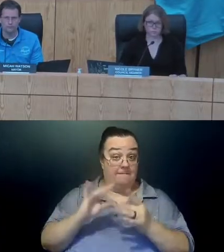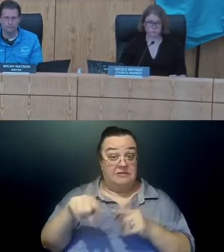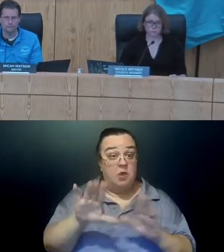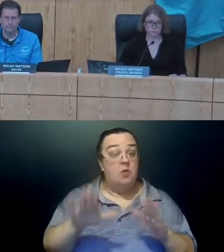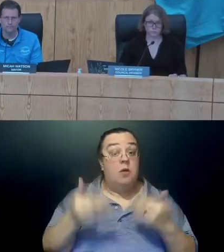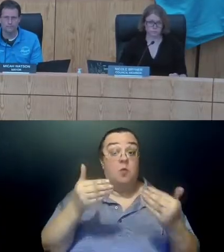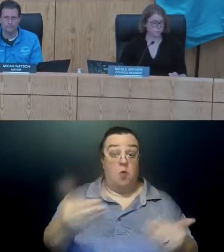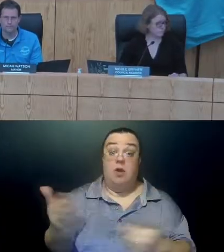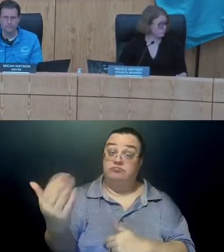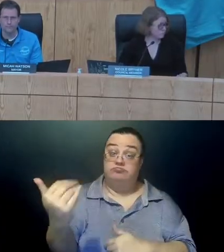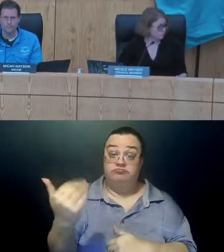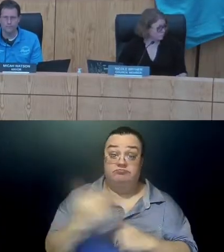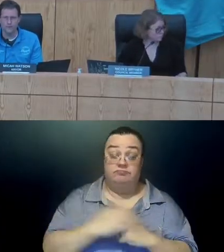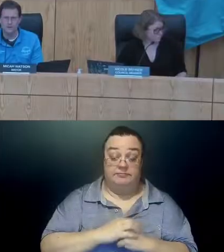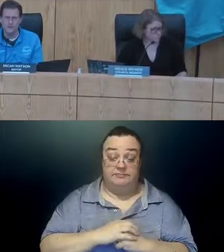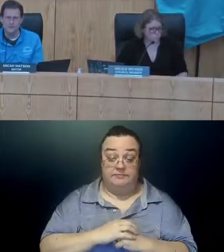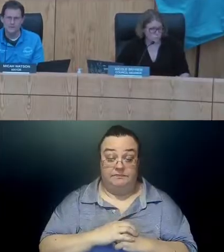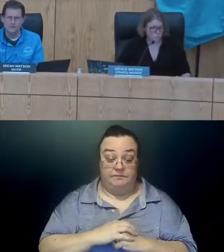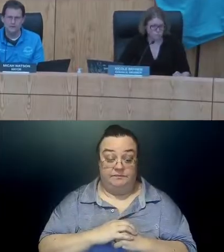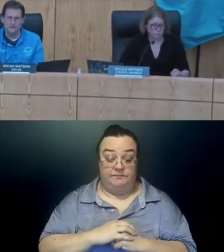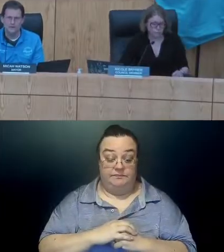forward.